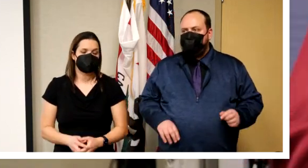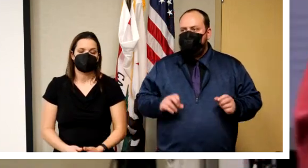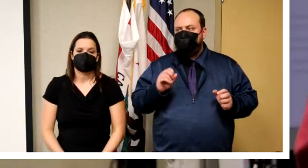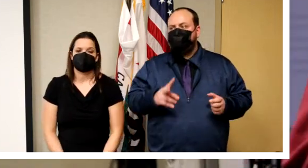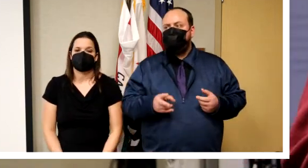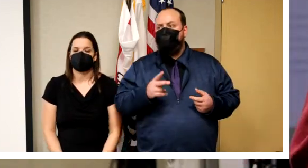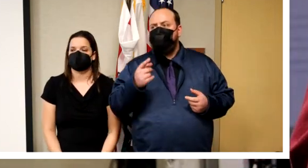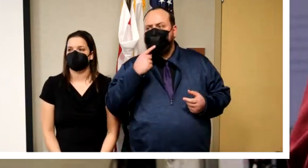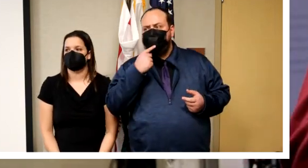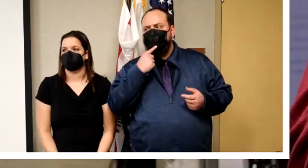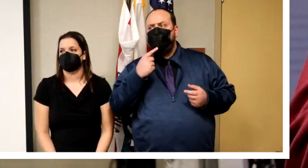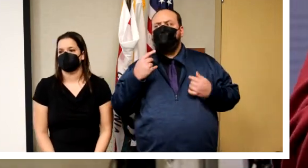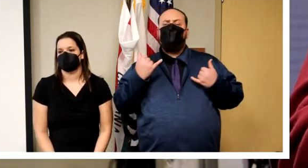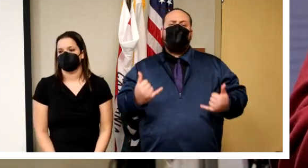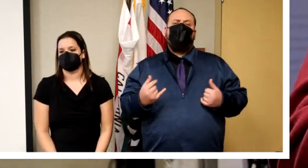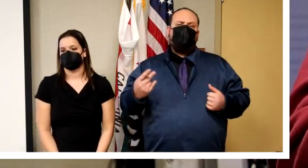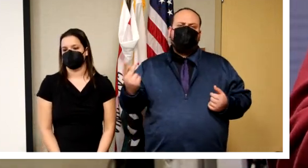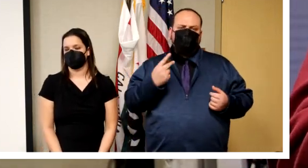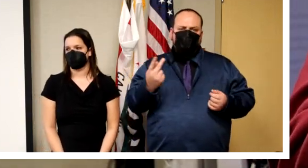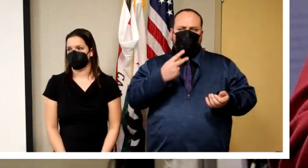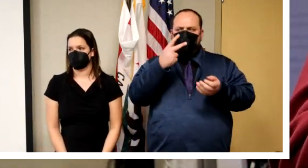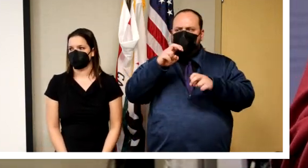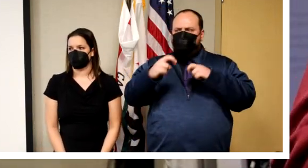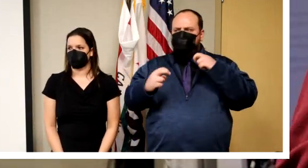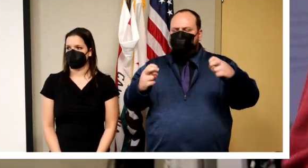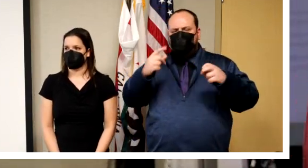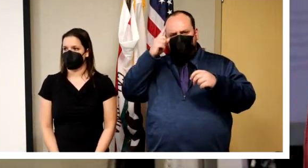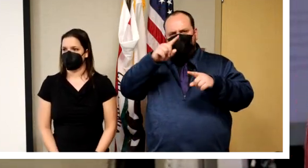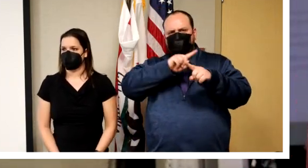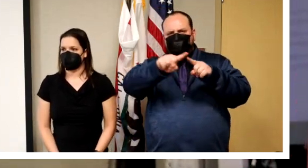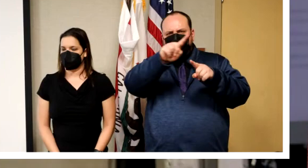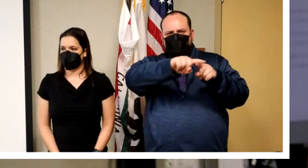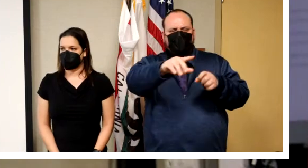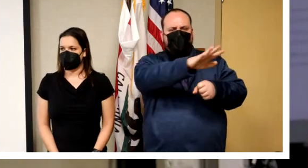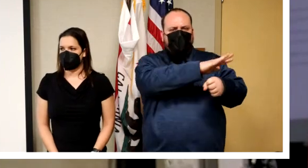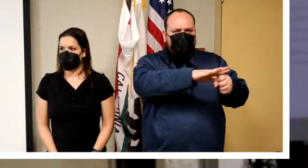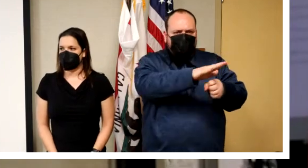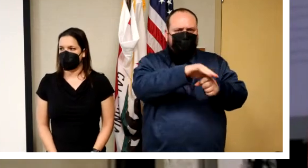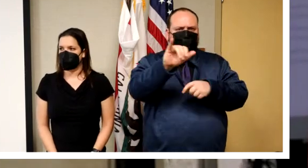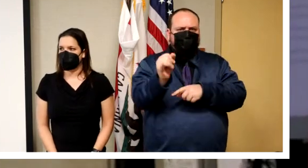Jurisdictions, we've been sitting in on the processes for different jurisdictions,